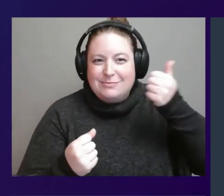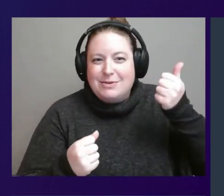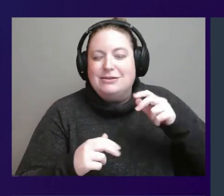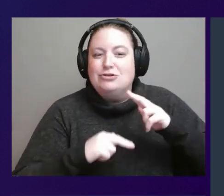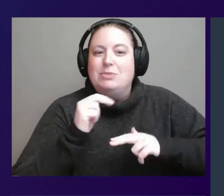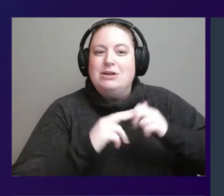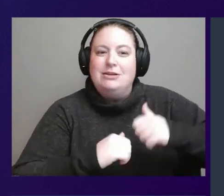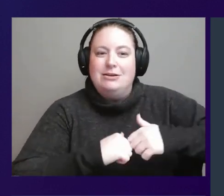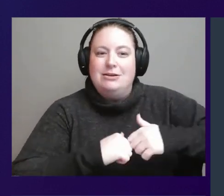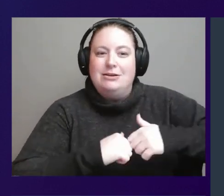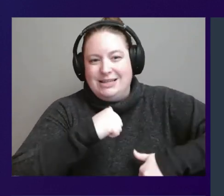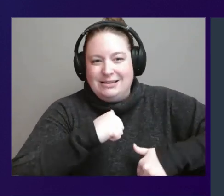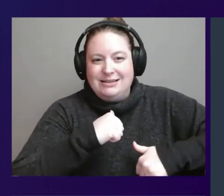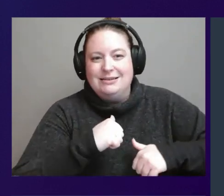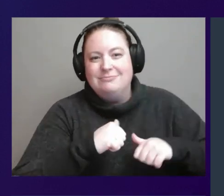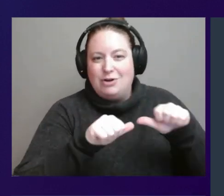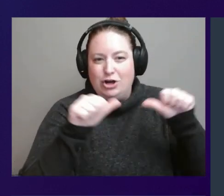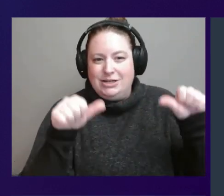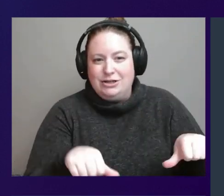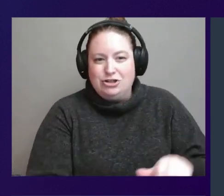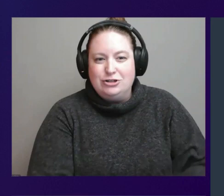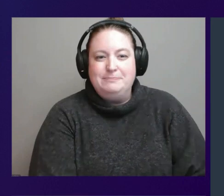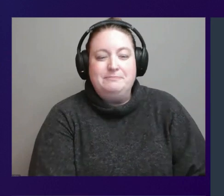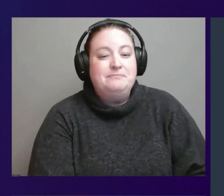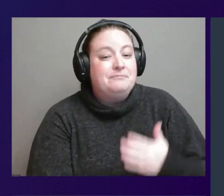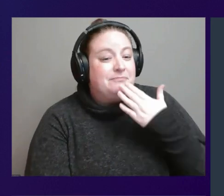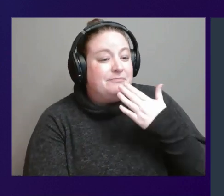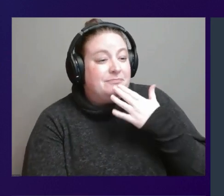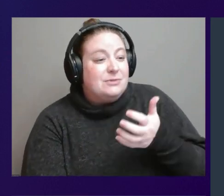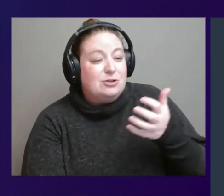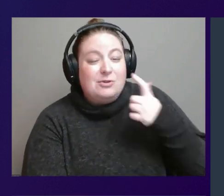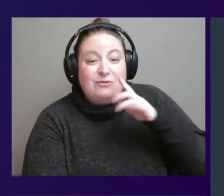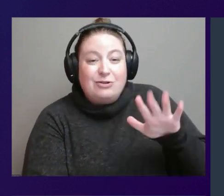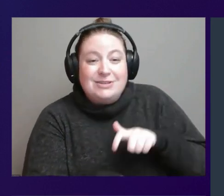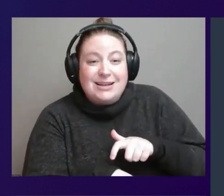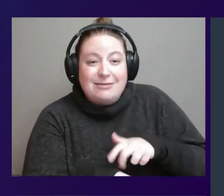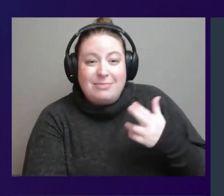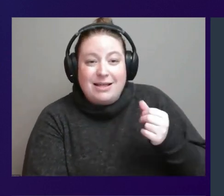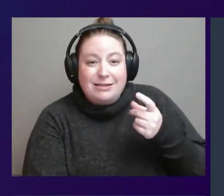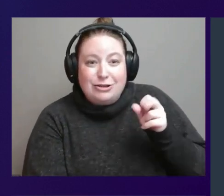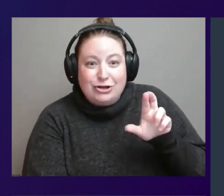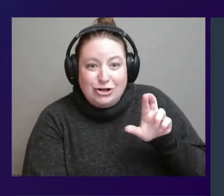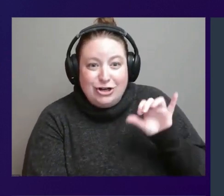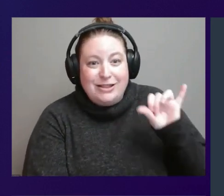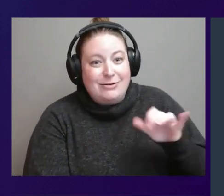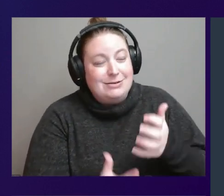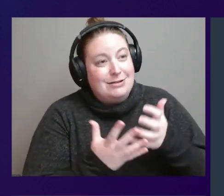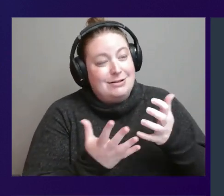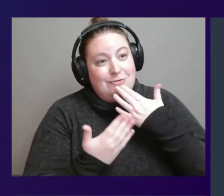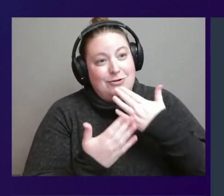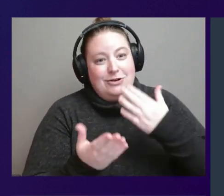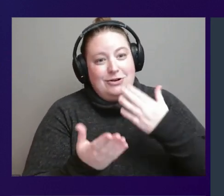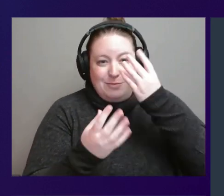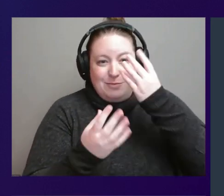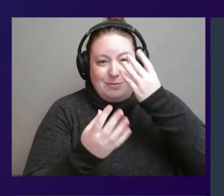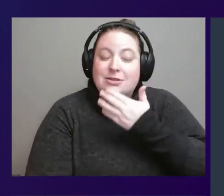architecture. Thank you so much for your time, Heather. It was extremely illuminating, and thank you everyone for tuning